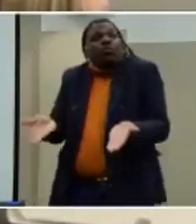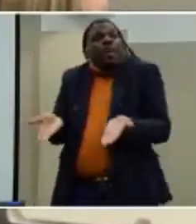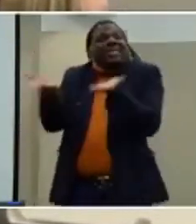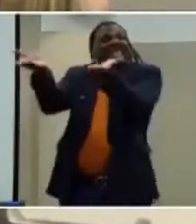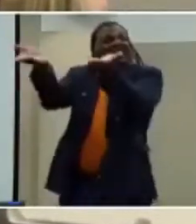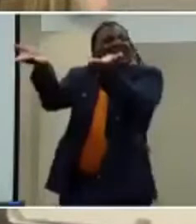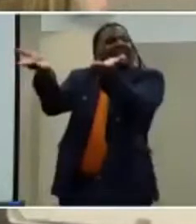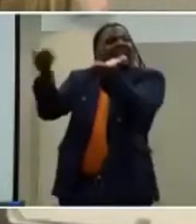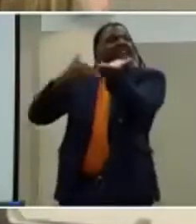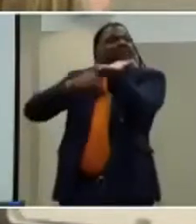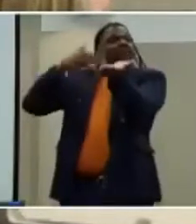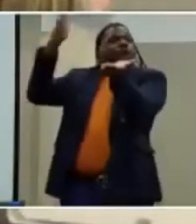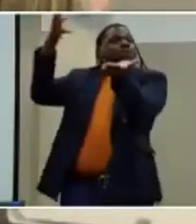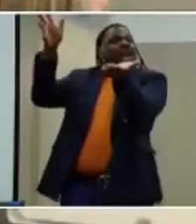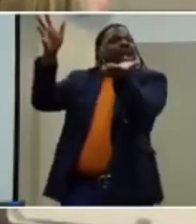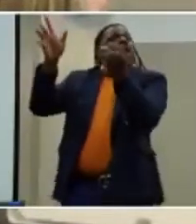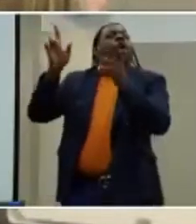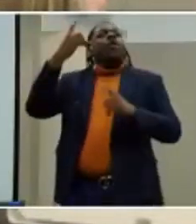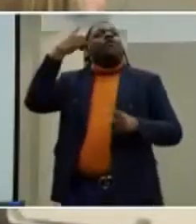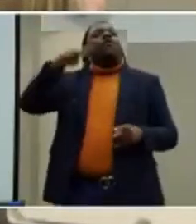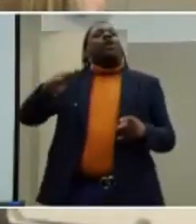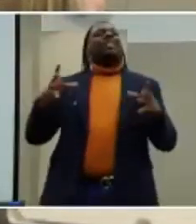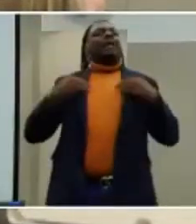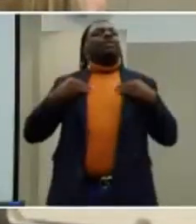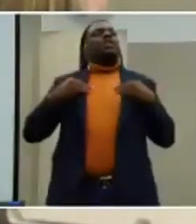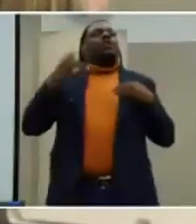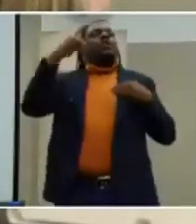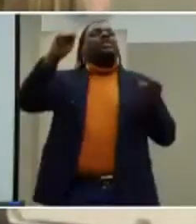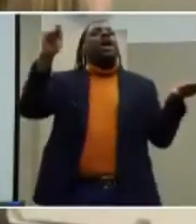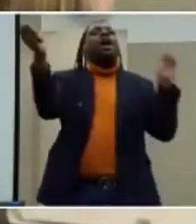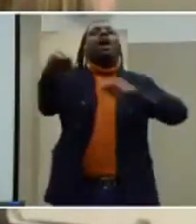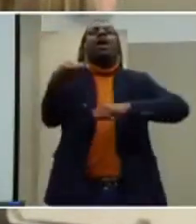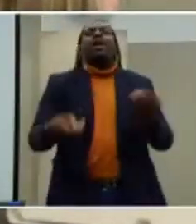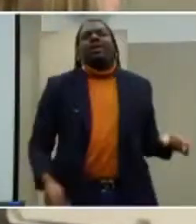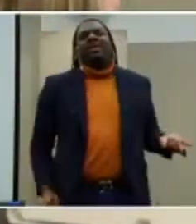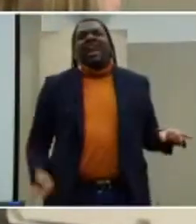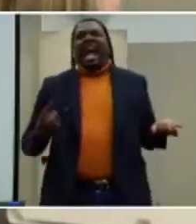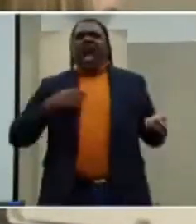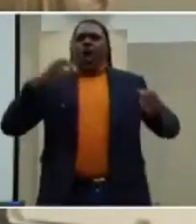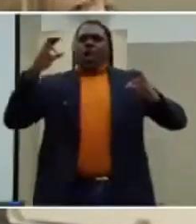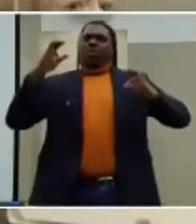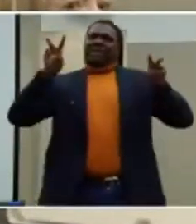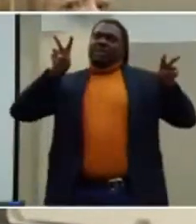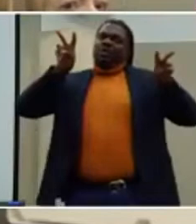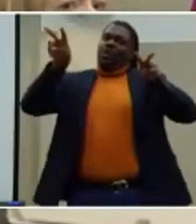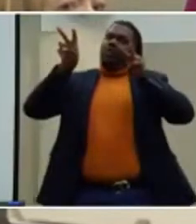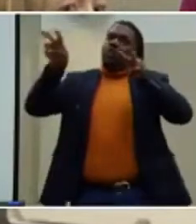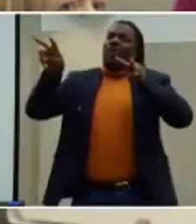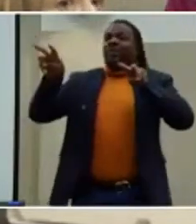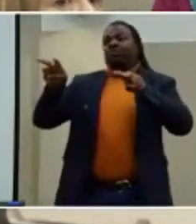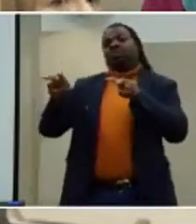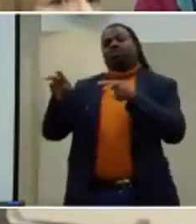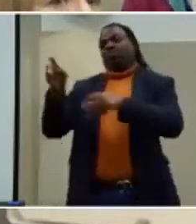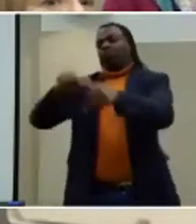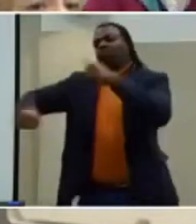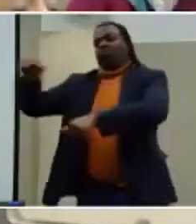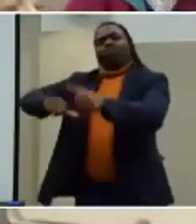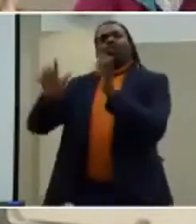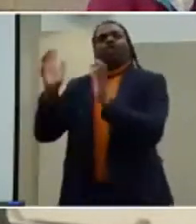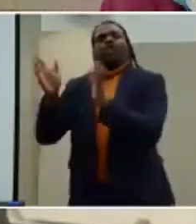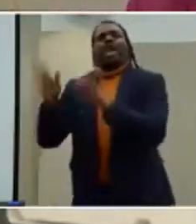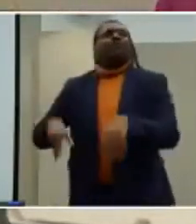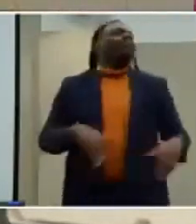recommendations for the adoption of some changes, and I hope to stick around and talk to you later. Thanks. Thank you,